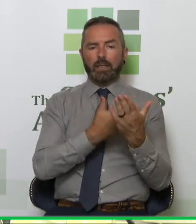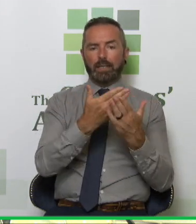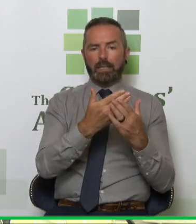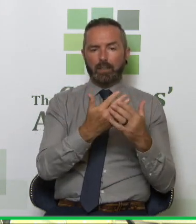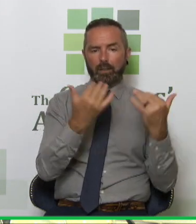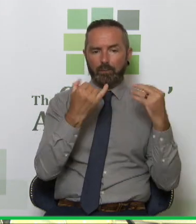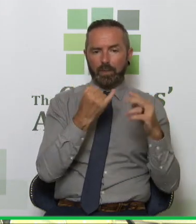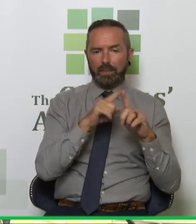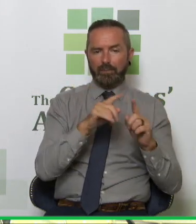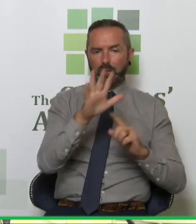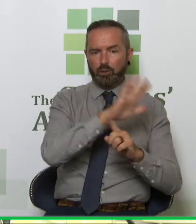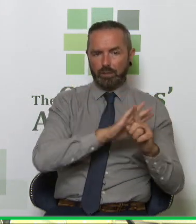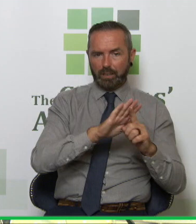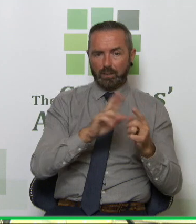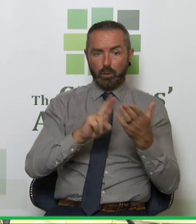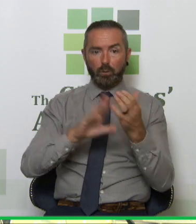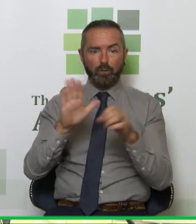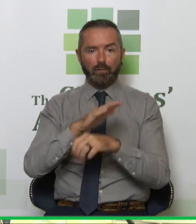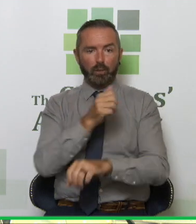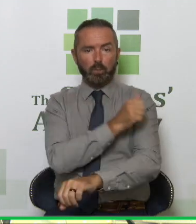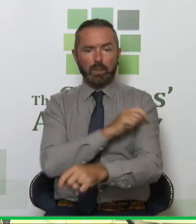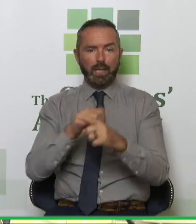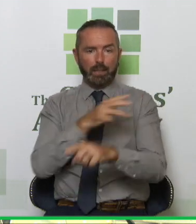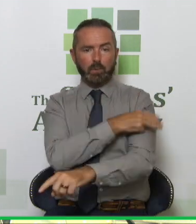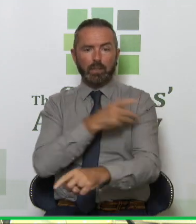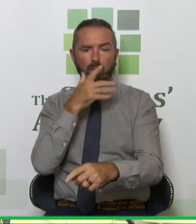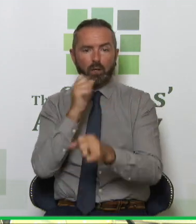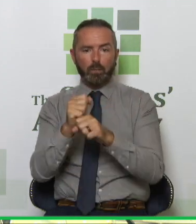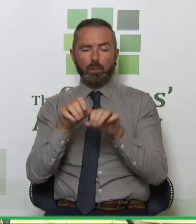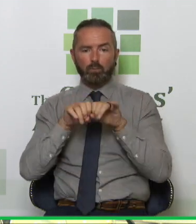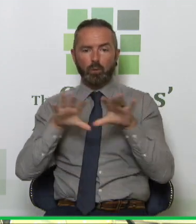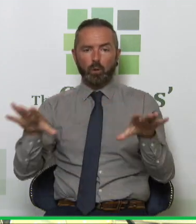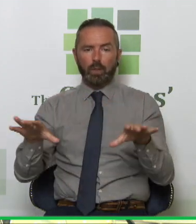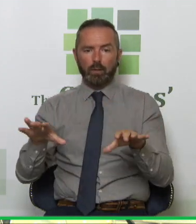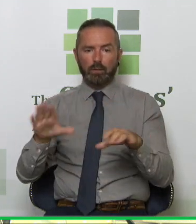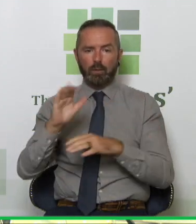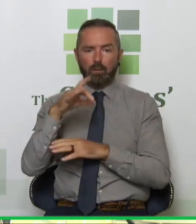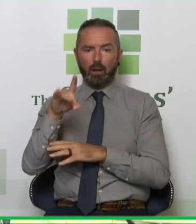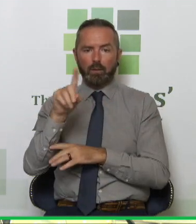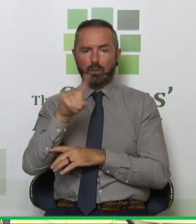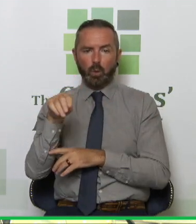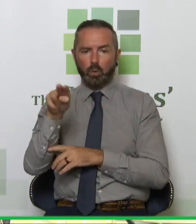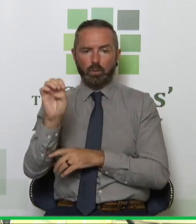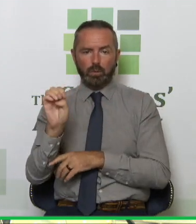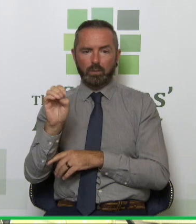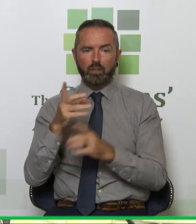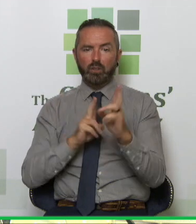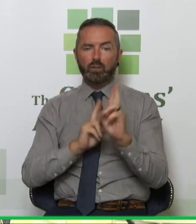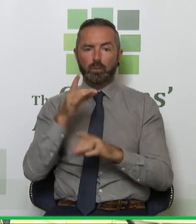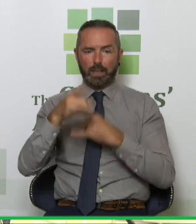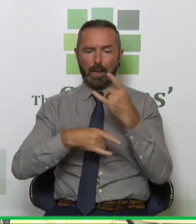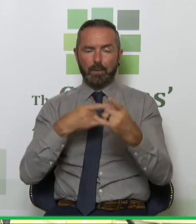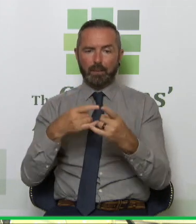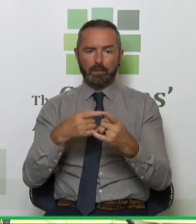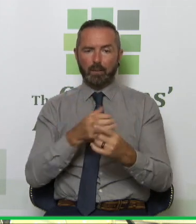very useful for the prisons and the guards to talk about rolling out naloxone, which is absolutely an obvious thing that should be happening. So it's